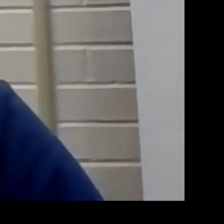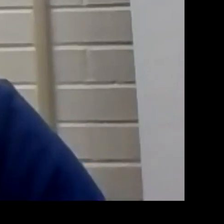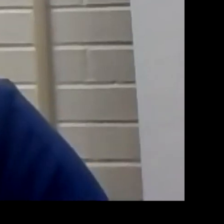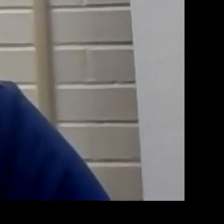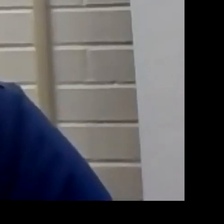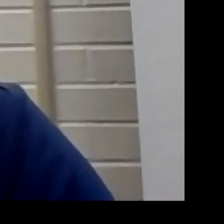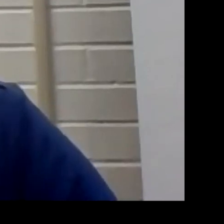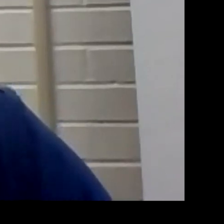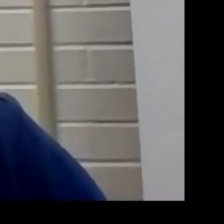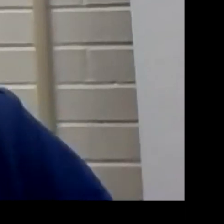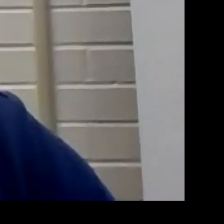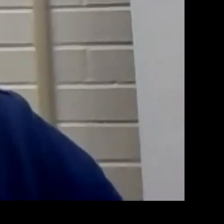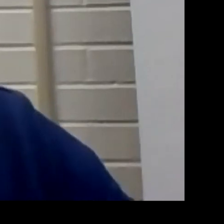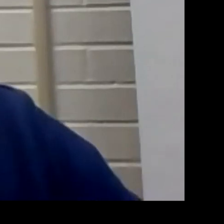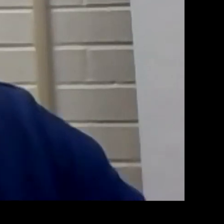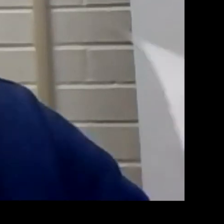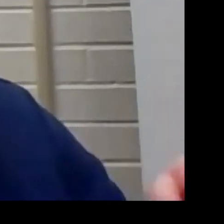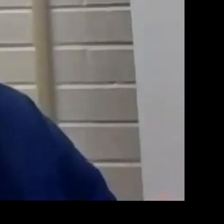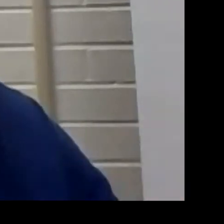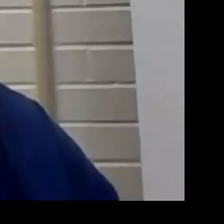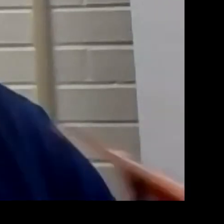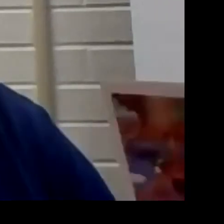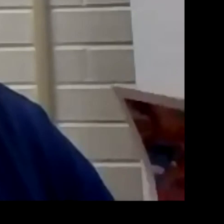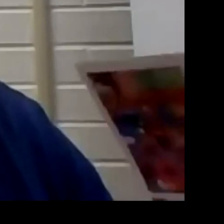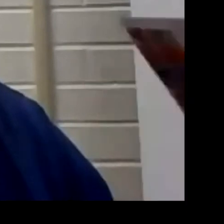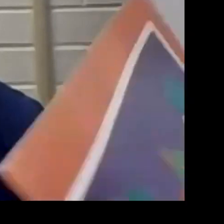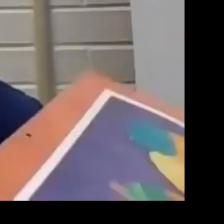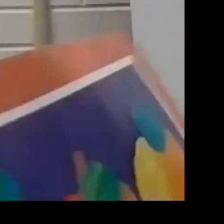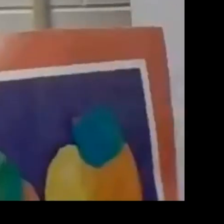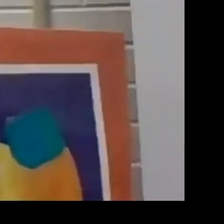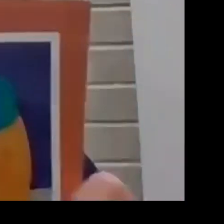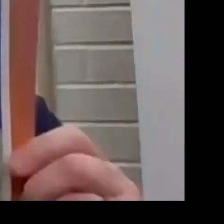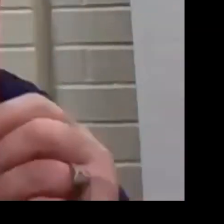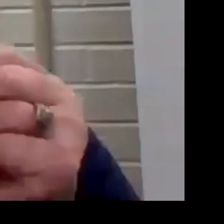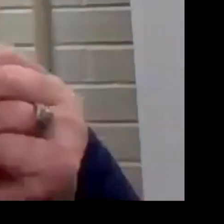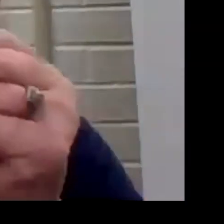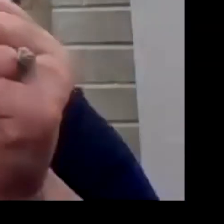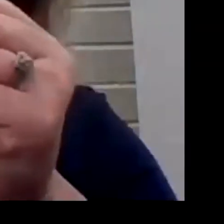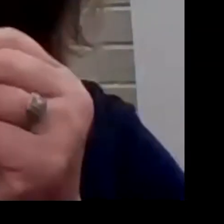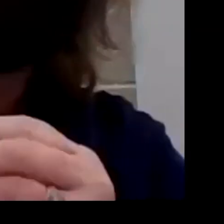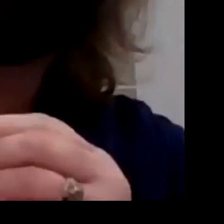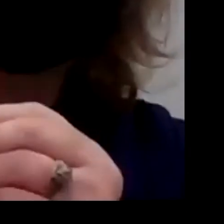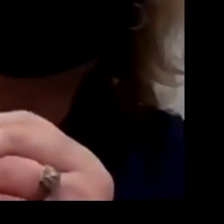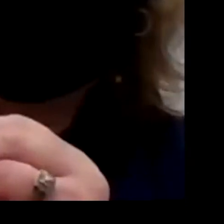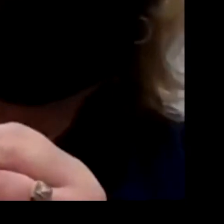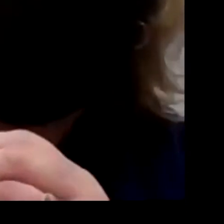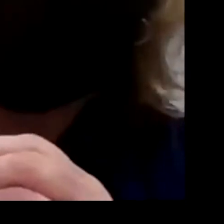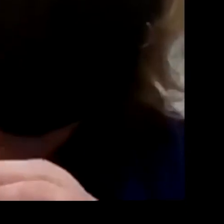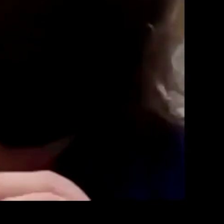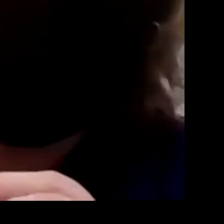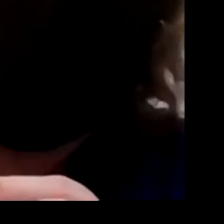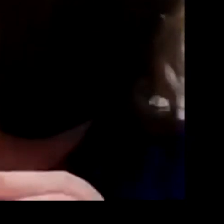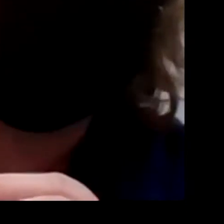be. On top of that, you know what? I was looking through and I just got this calendar. I'm going to share it. This makes